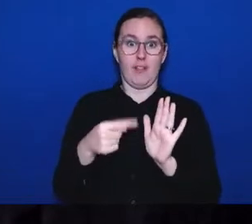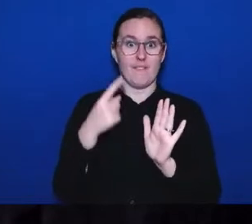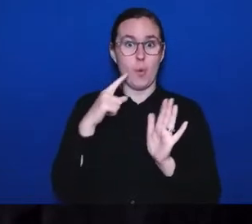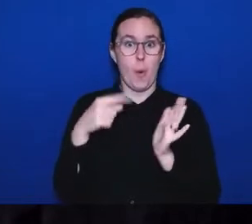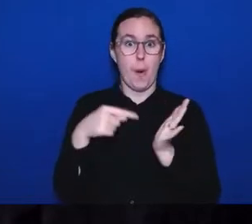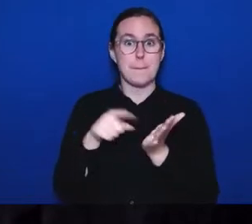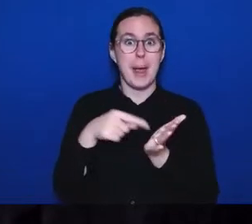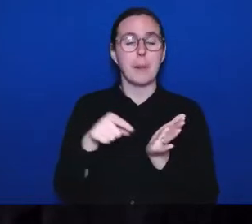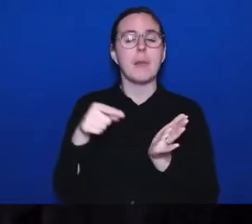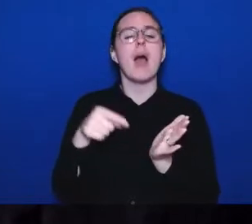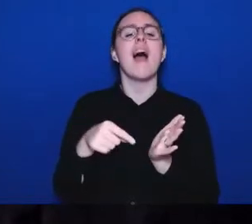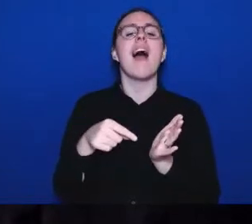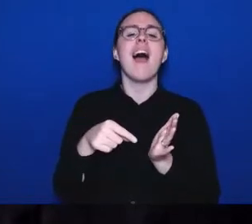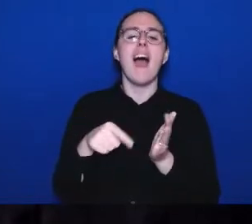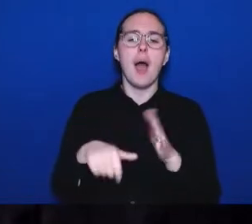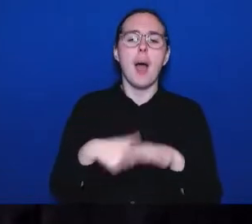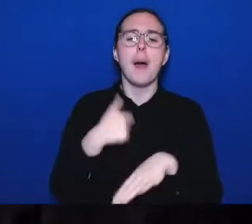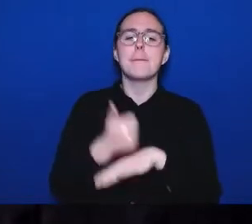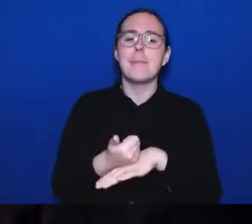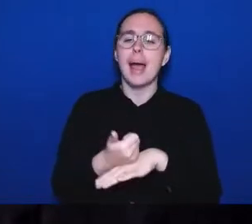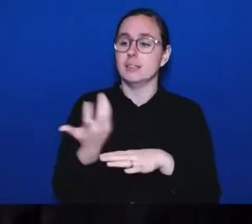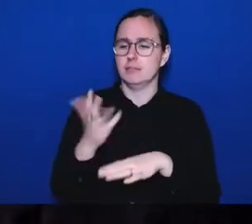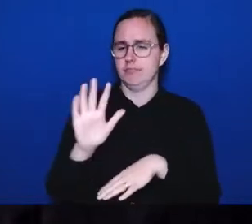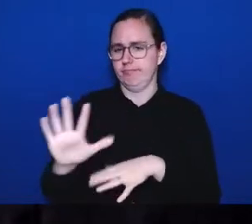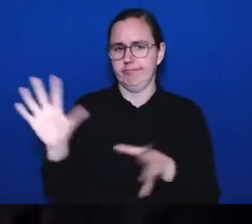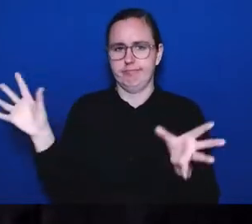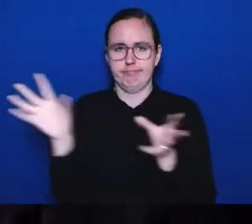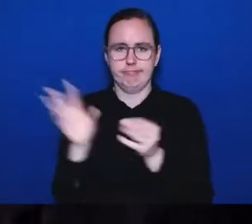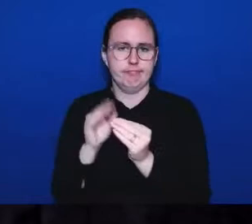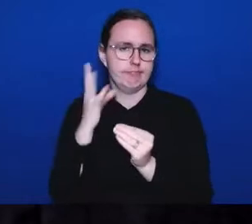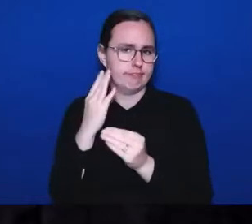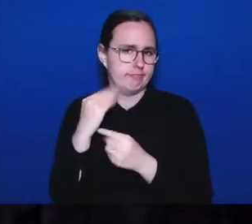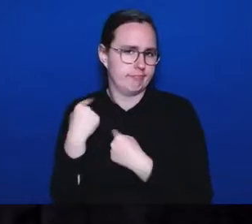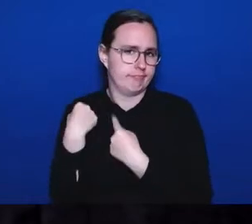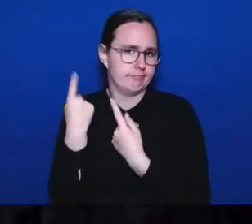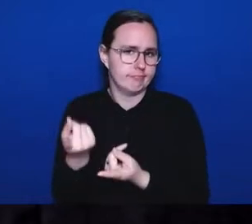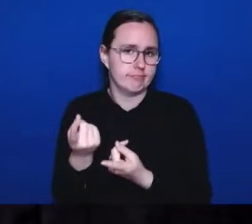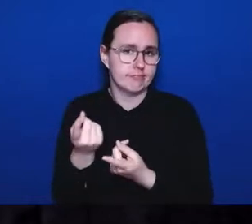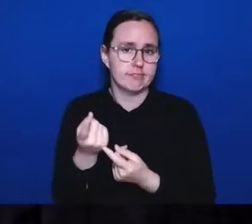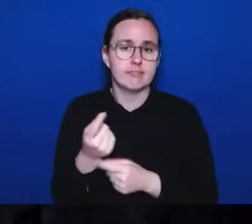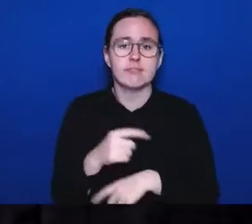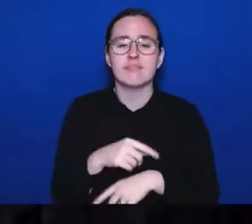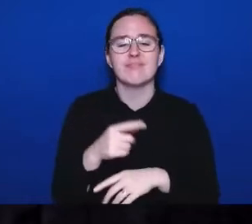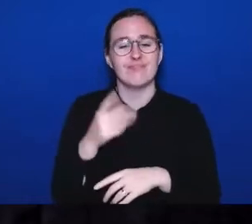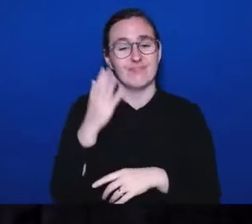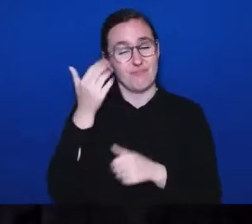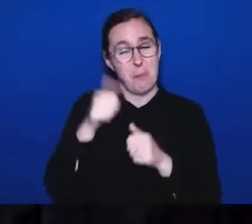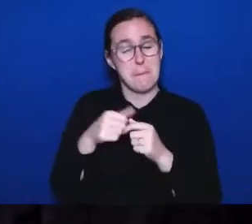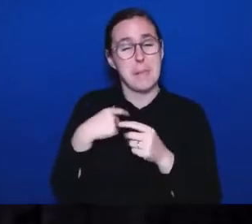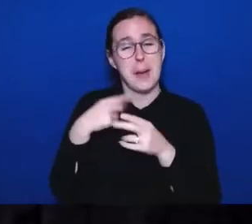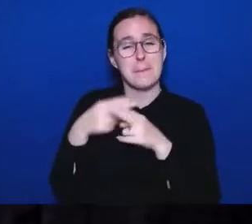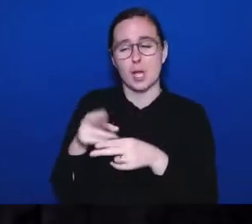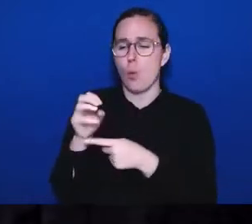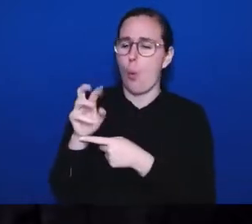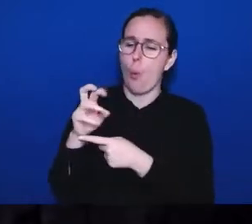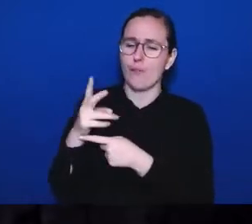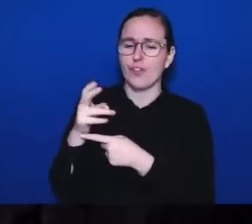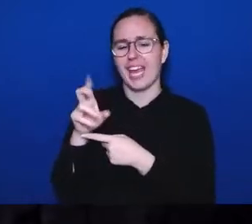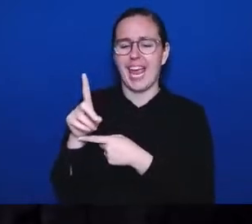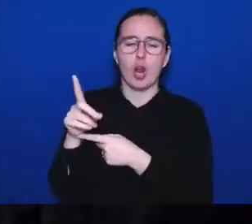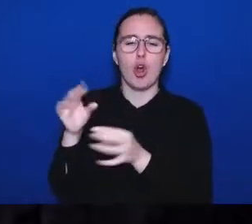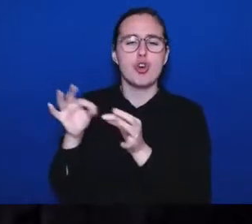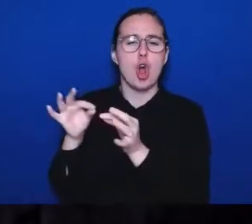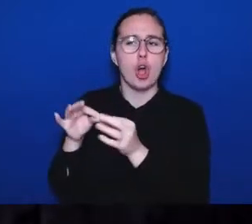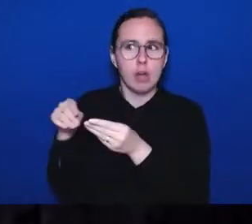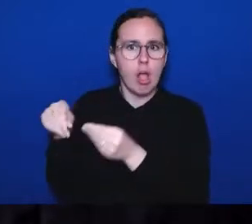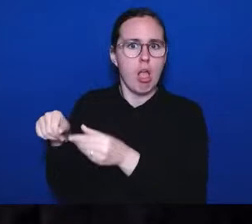that addresses doctors' issues around overhead. So if you're going to do that, the fee-for-service system says you get a fee for